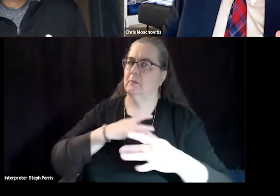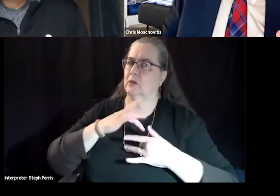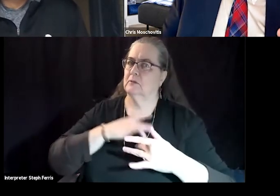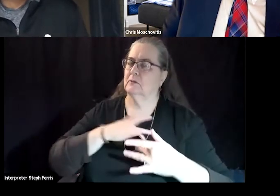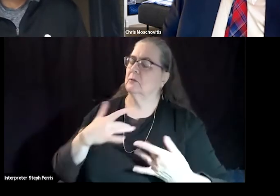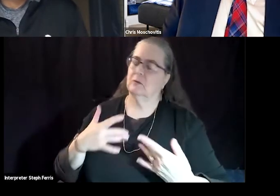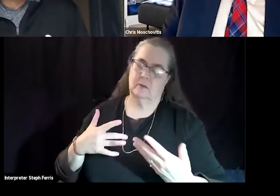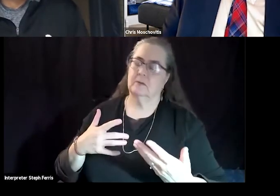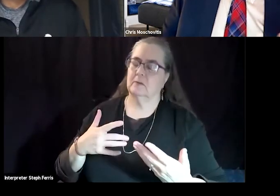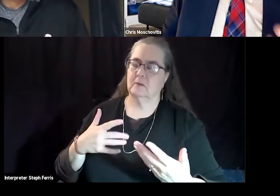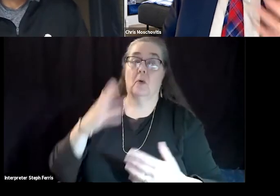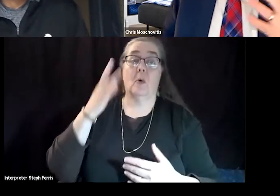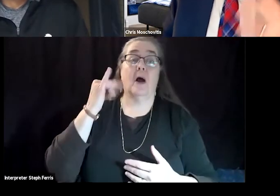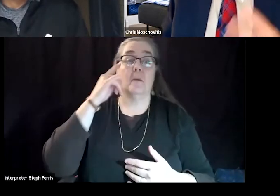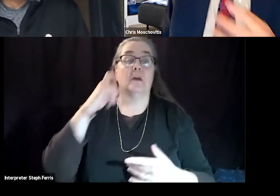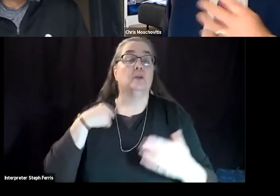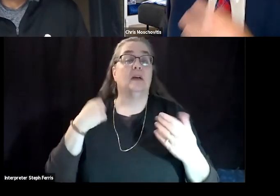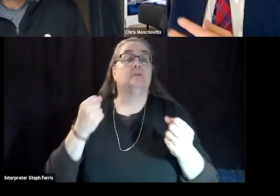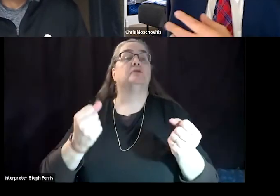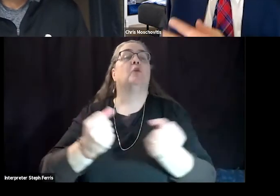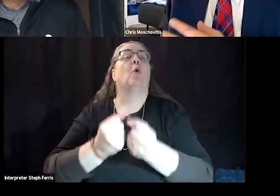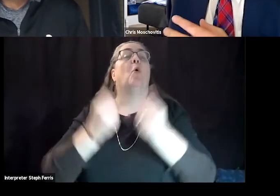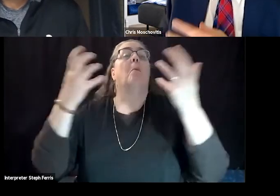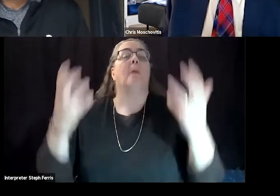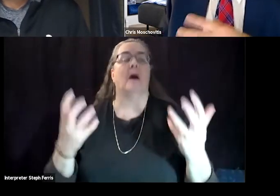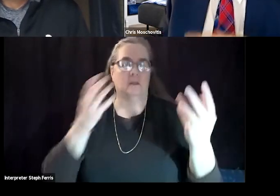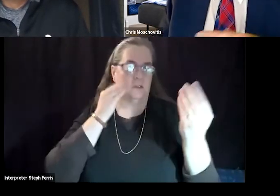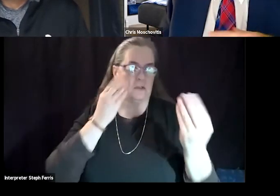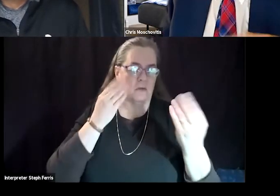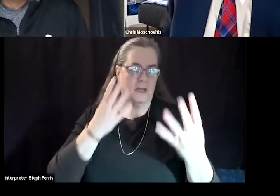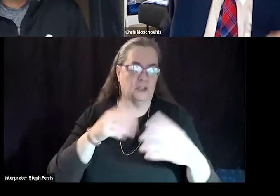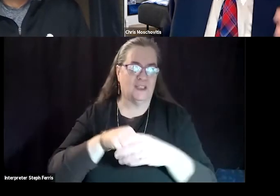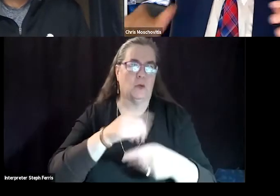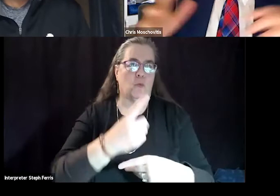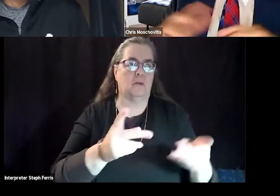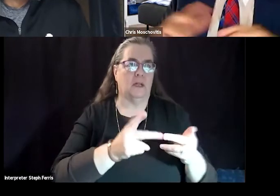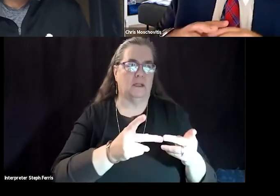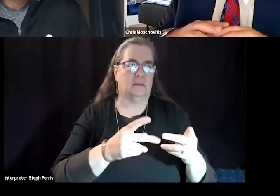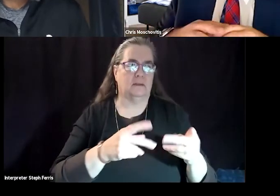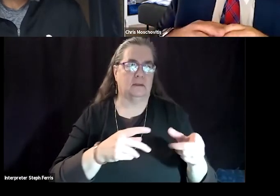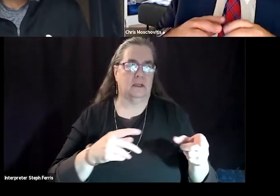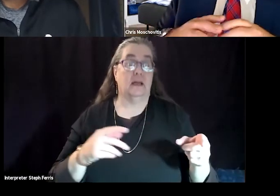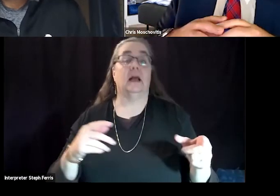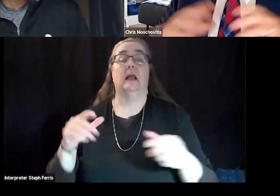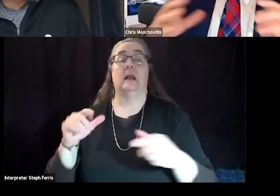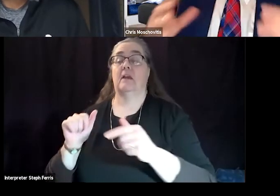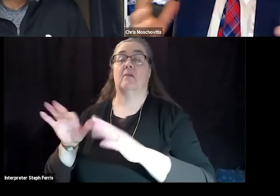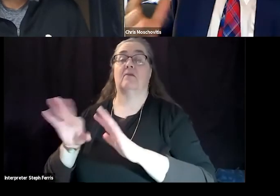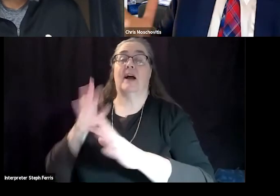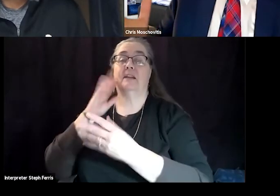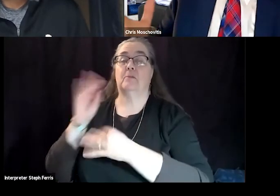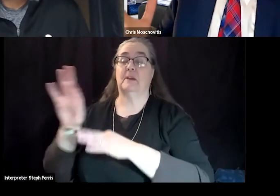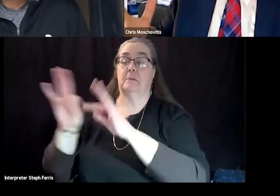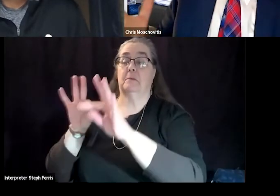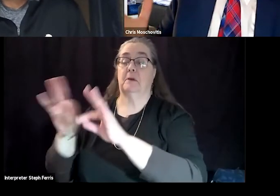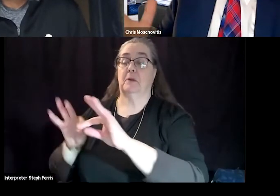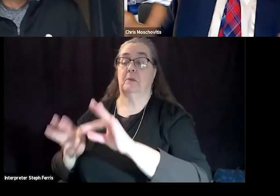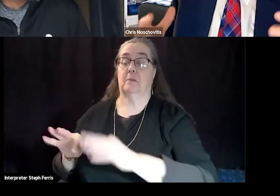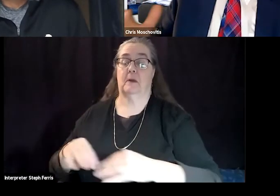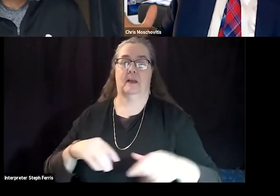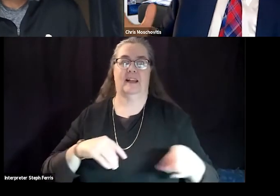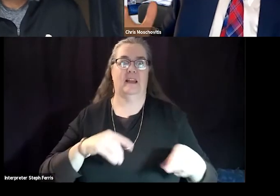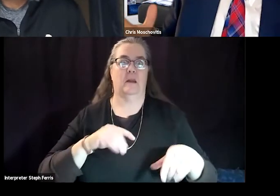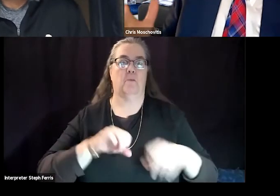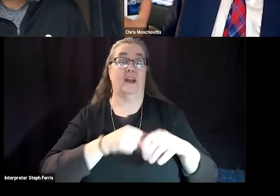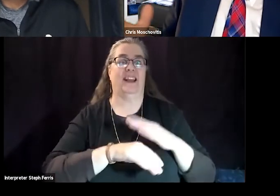that, if you put it together with other sources of information that you can hack, you can create a very strong profile and